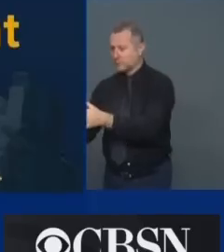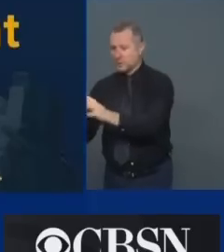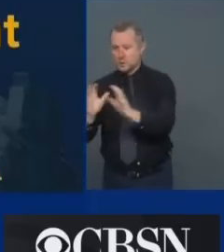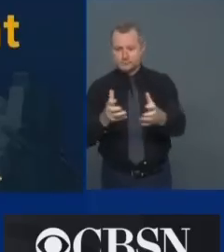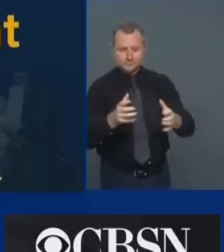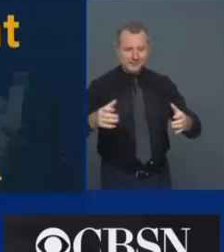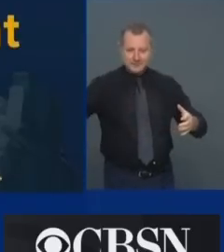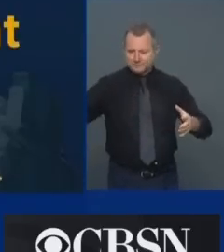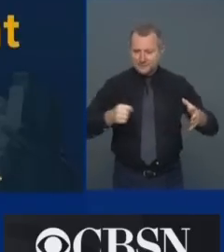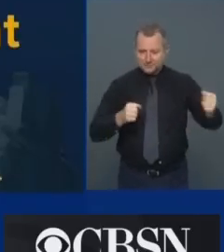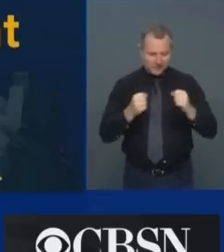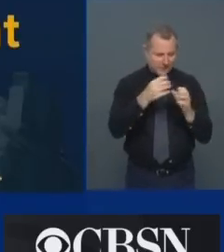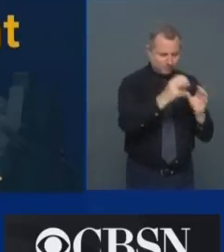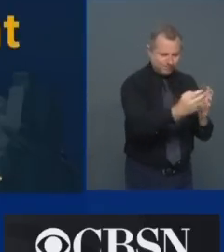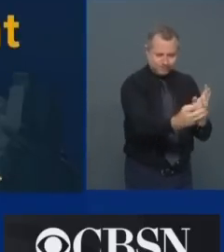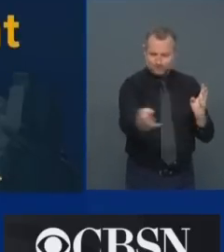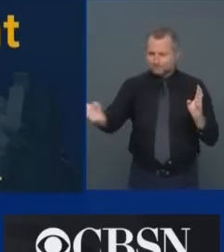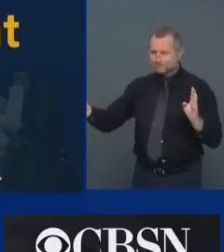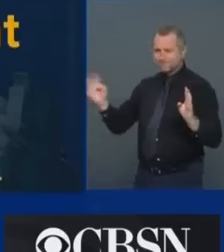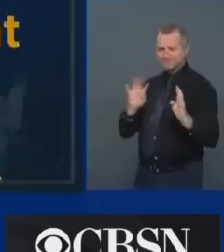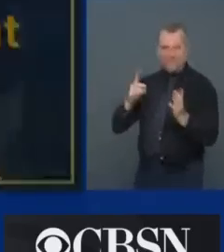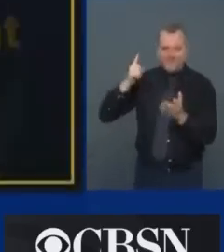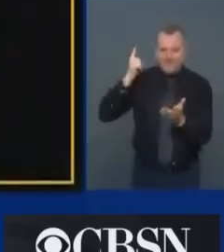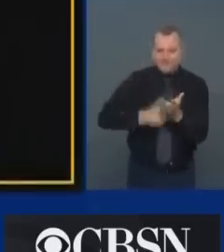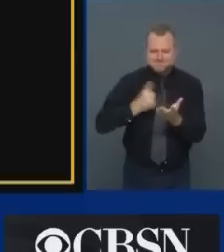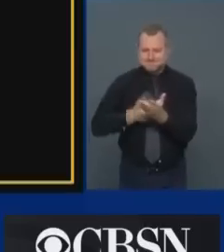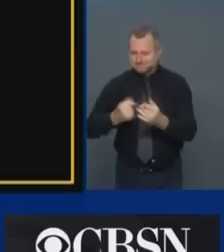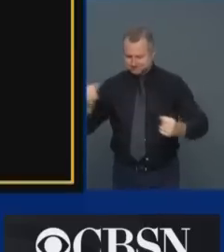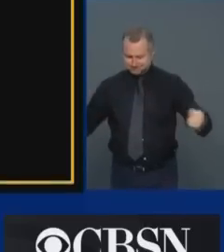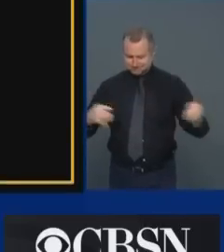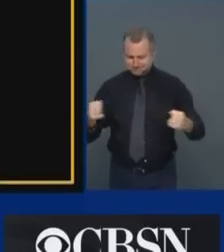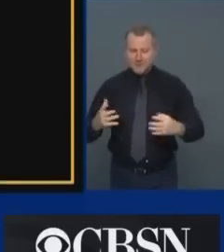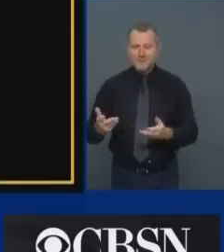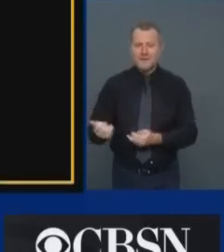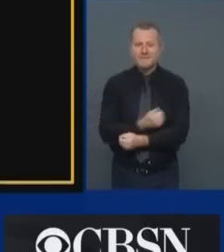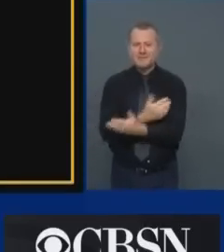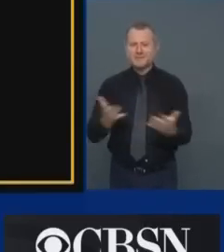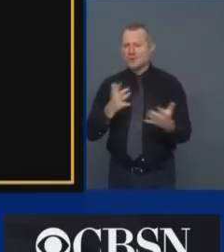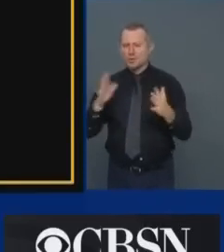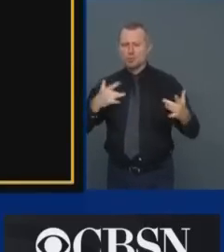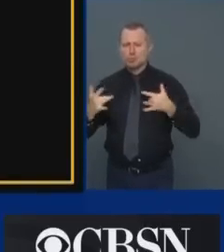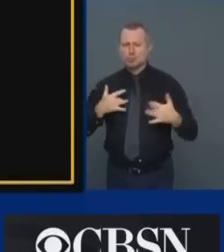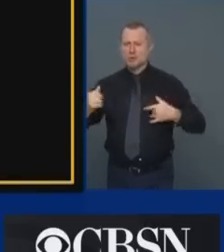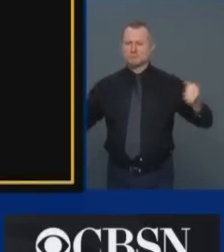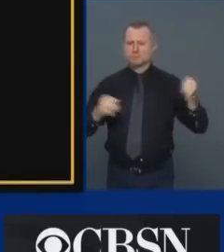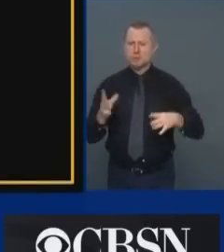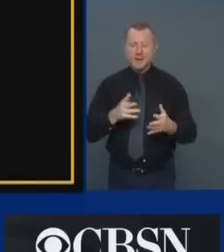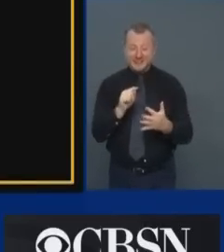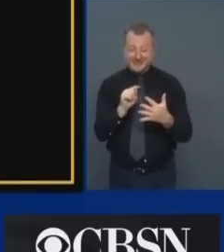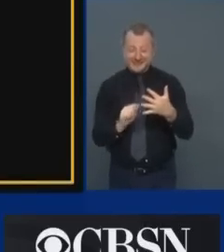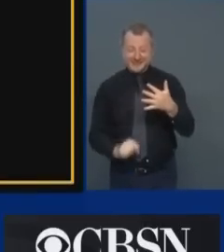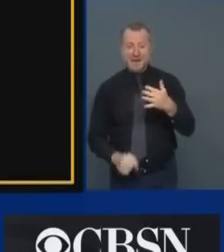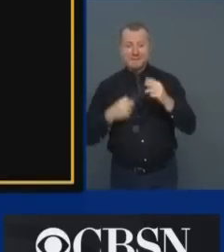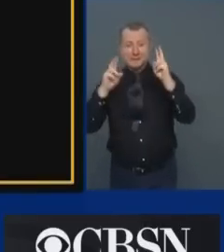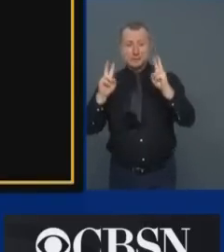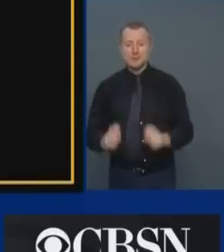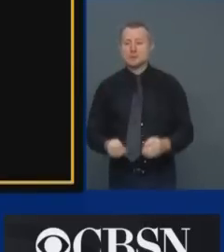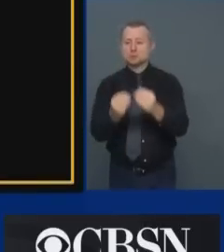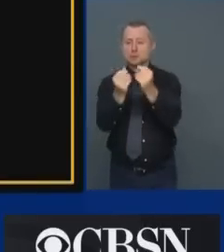raise the concerns, and resolve them. Because this is not Breonna